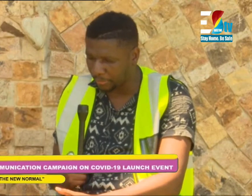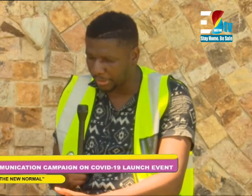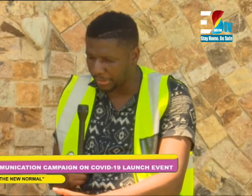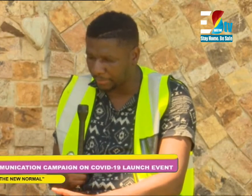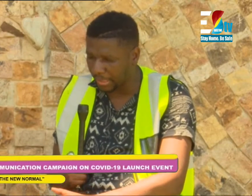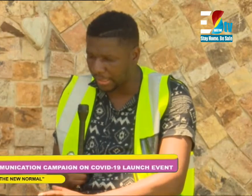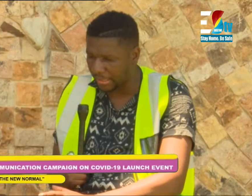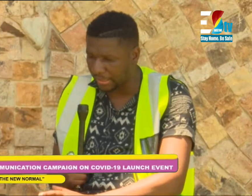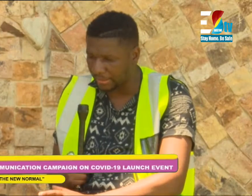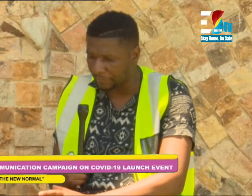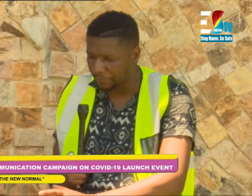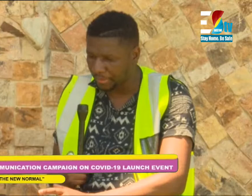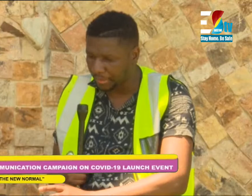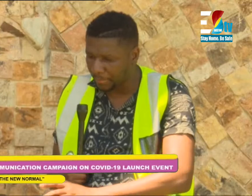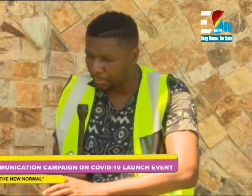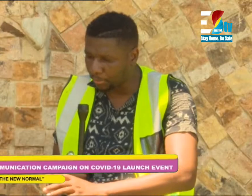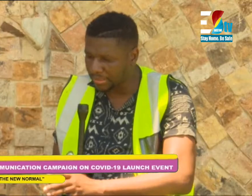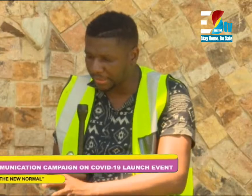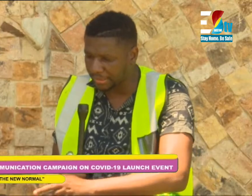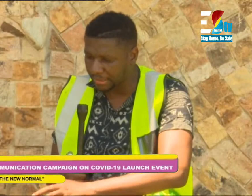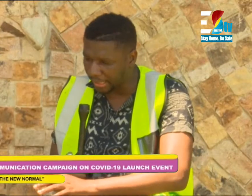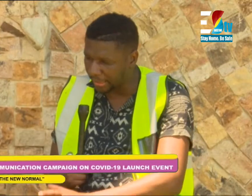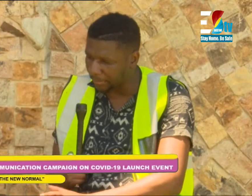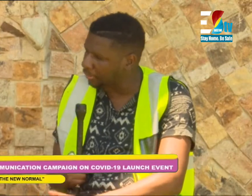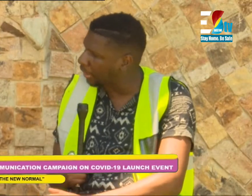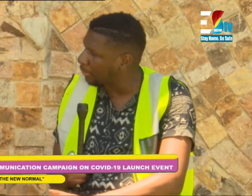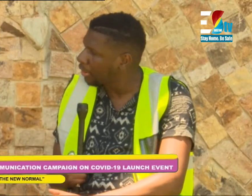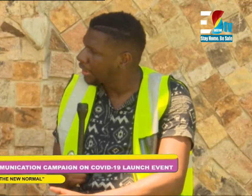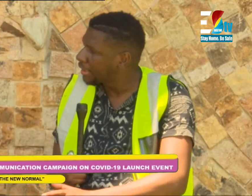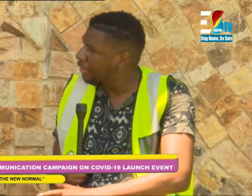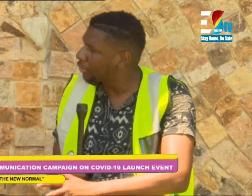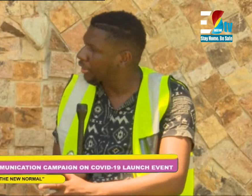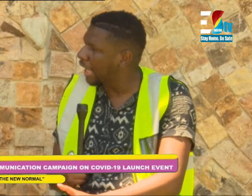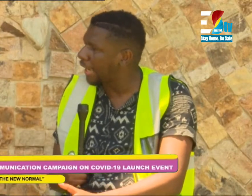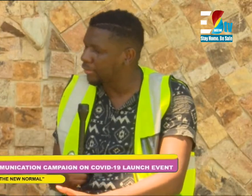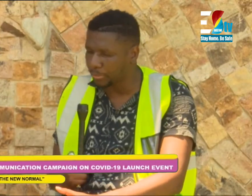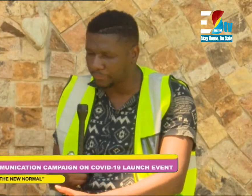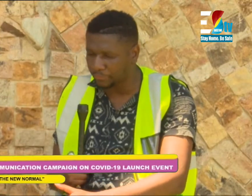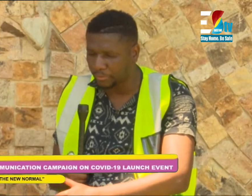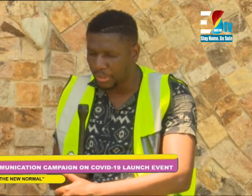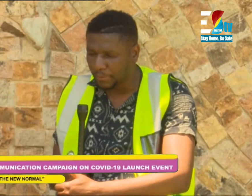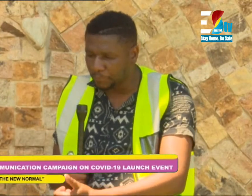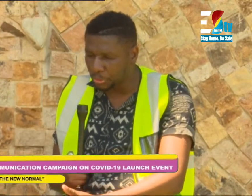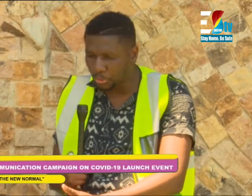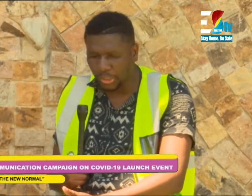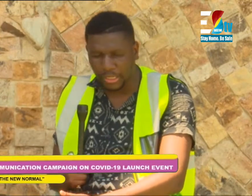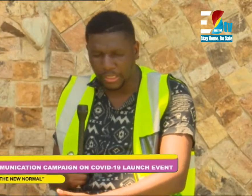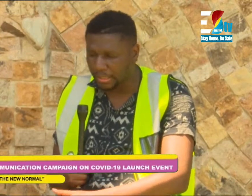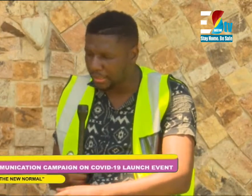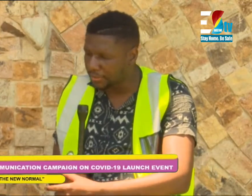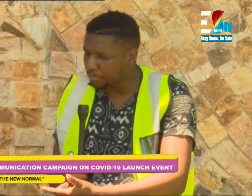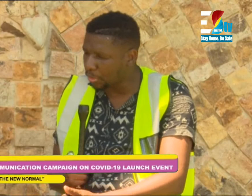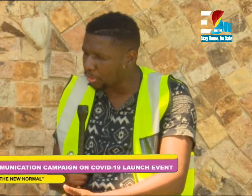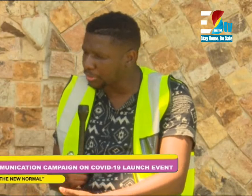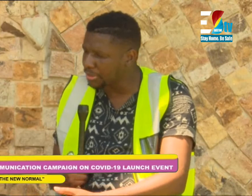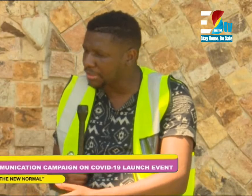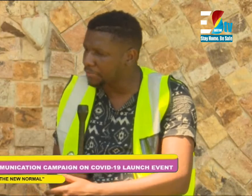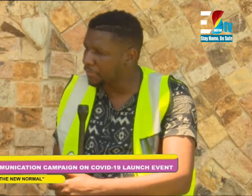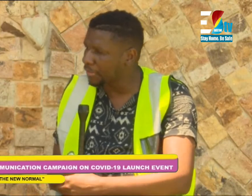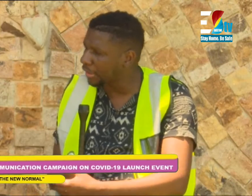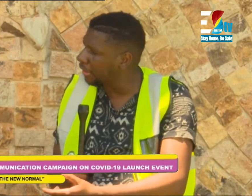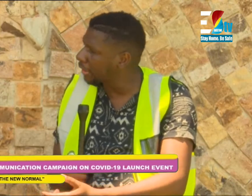Nabo, Babu Batakatela Laban Labo. Then online, we have Ndura,